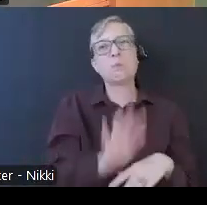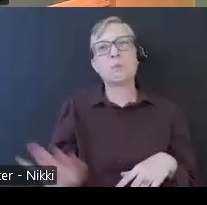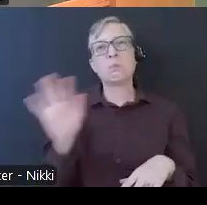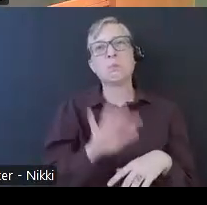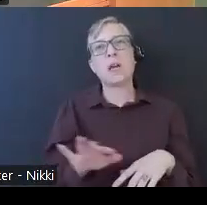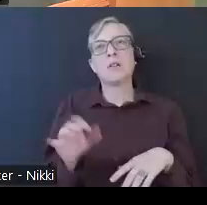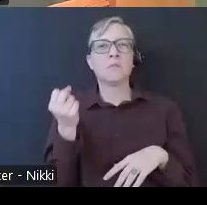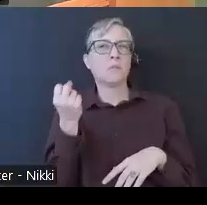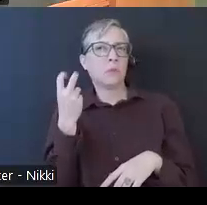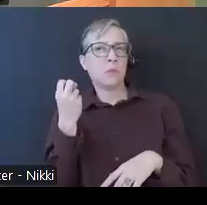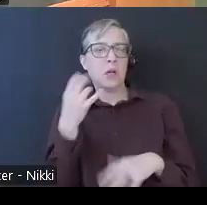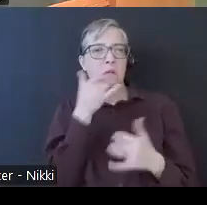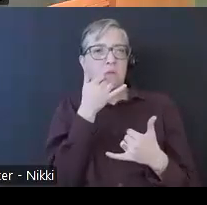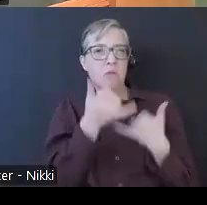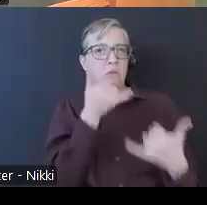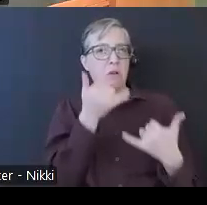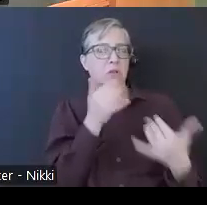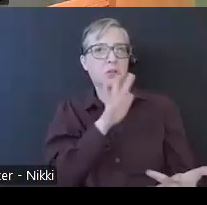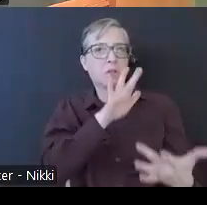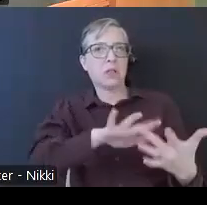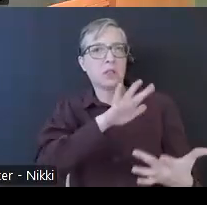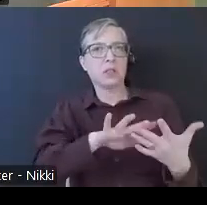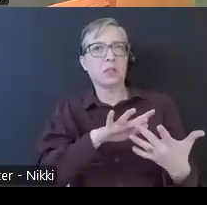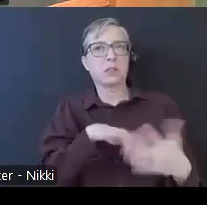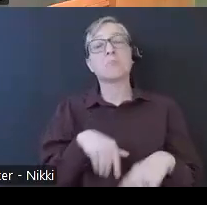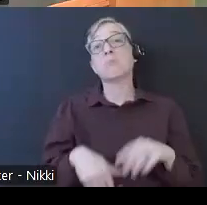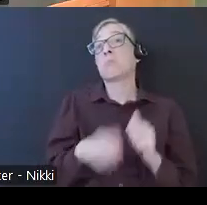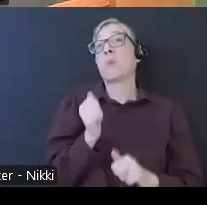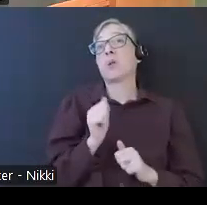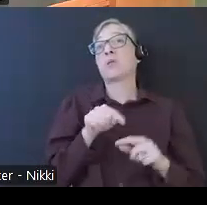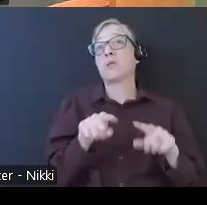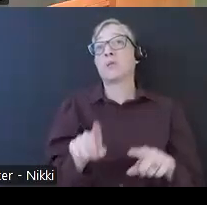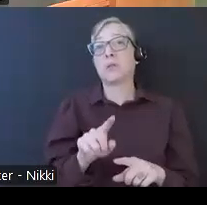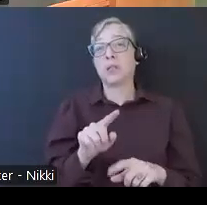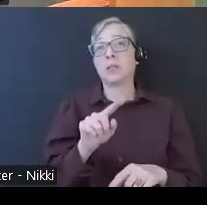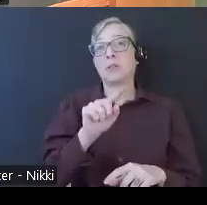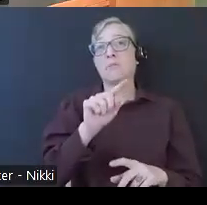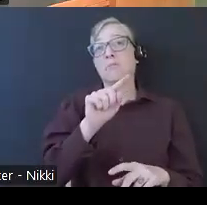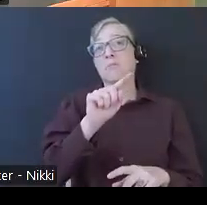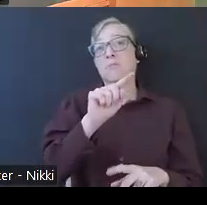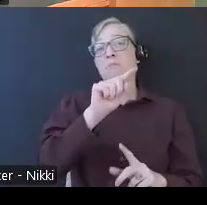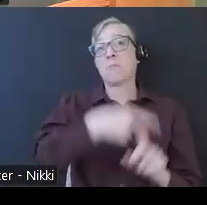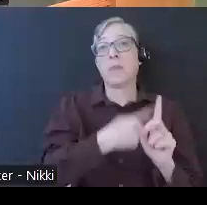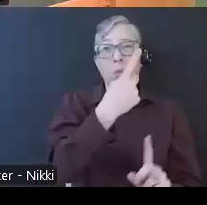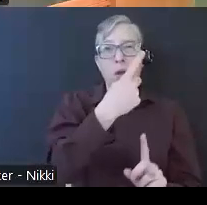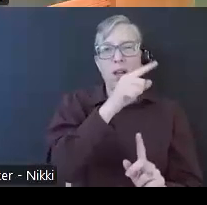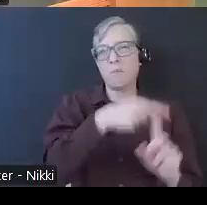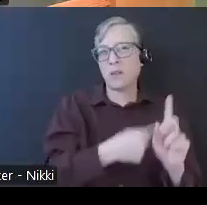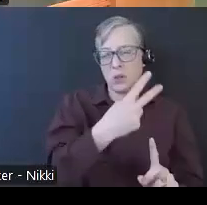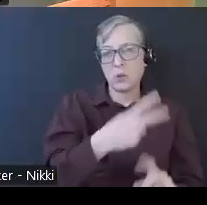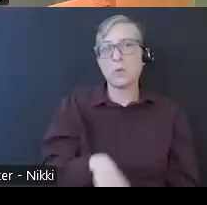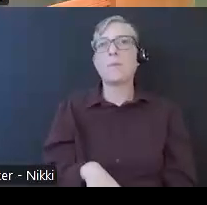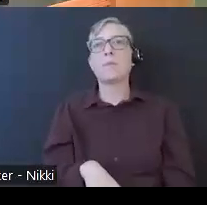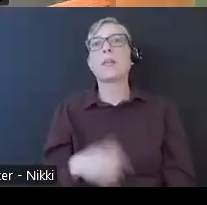and I'd say probably 2/3 of these were made in the first 3 months. So we're estimating these would be the billing